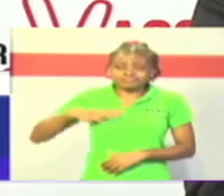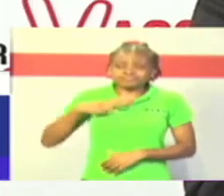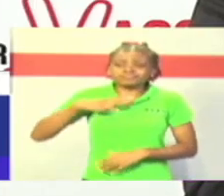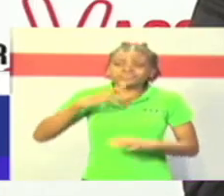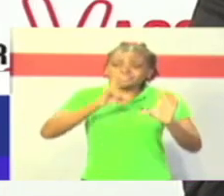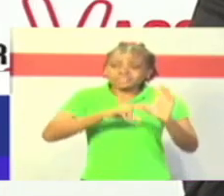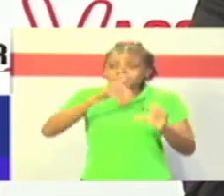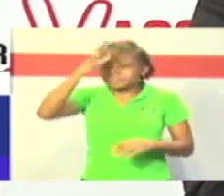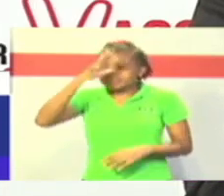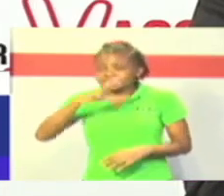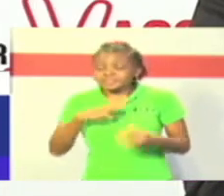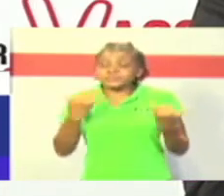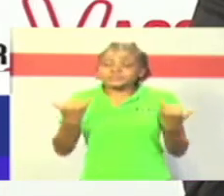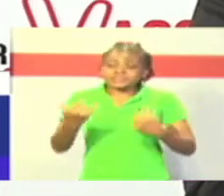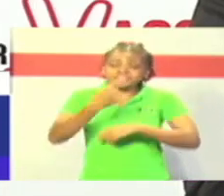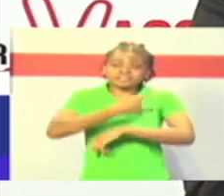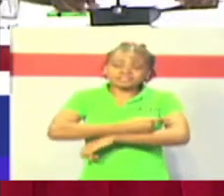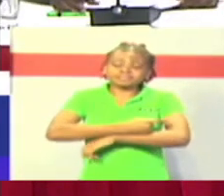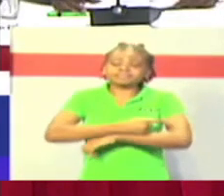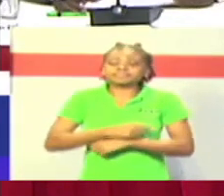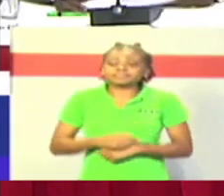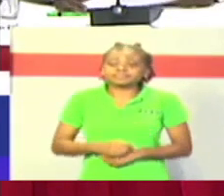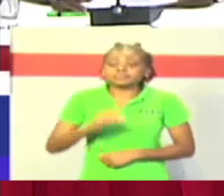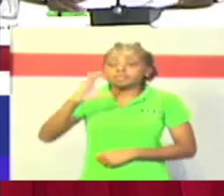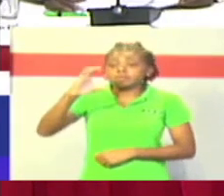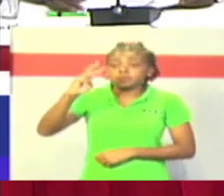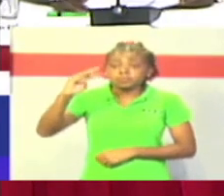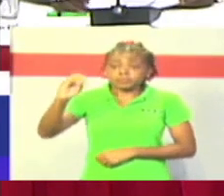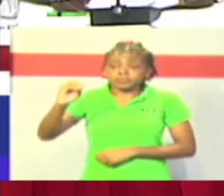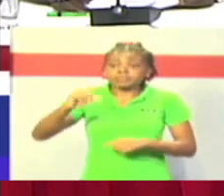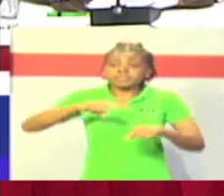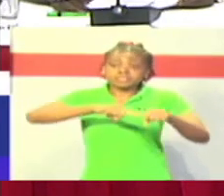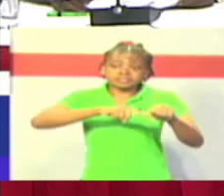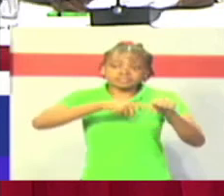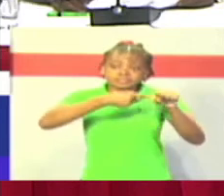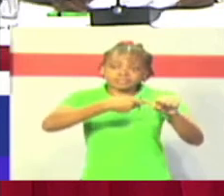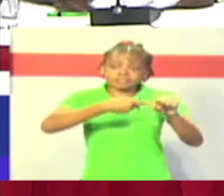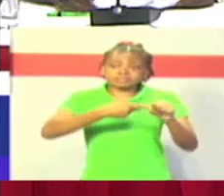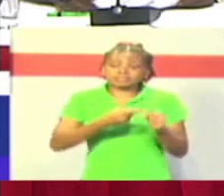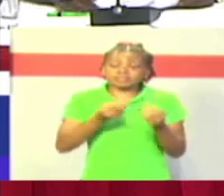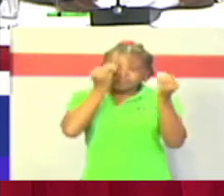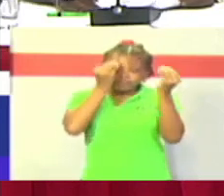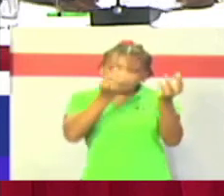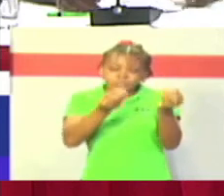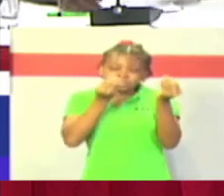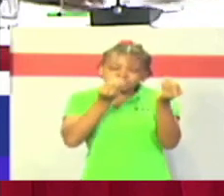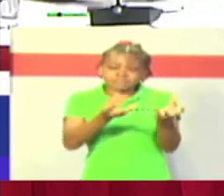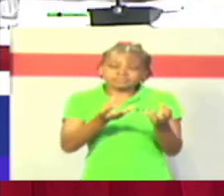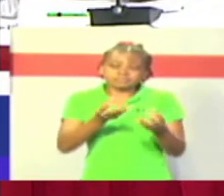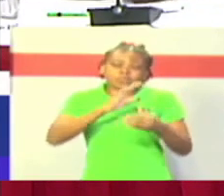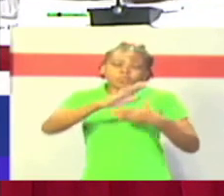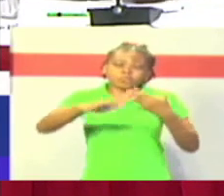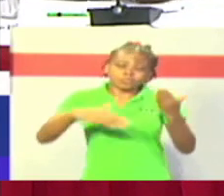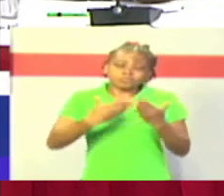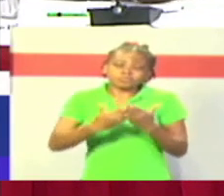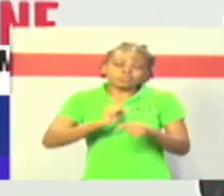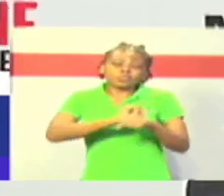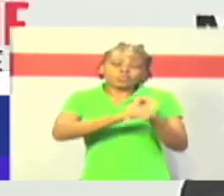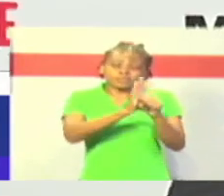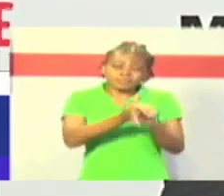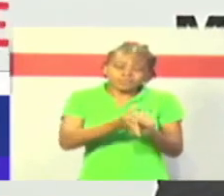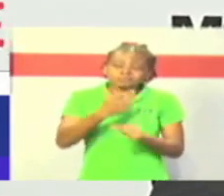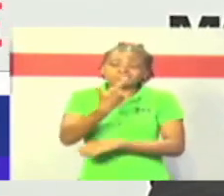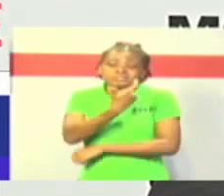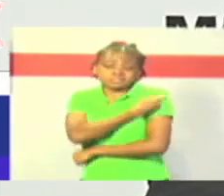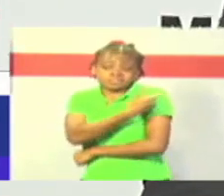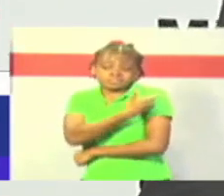The CMO will begin with the latest clinical and vaccination updates. Hi, good morning. Thank you, Mr. Alexander. Good morning to